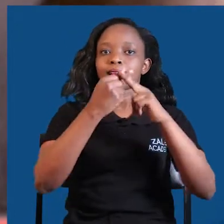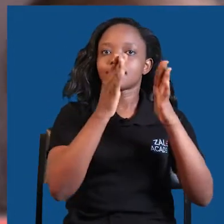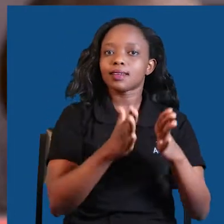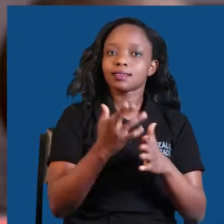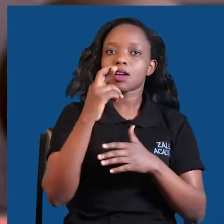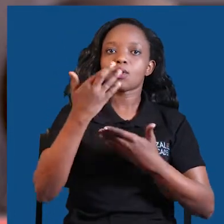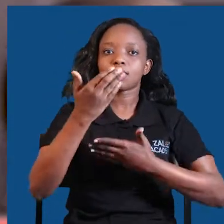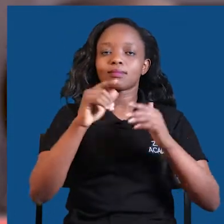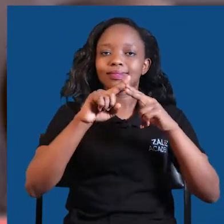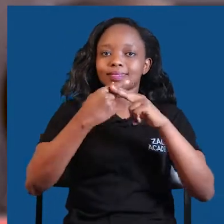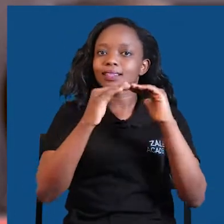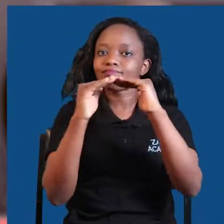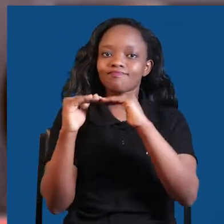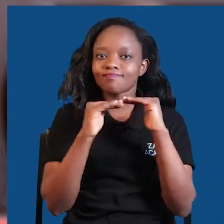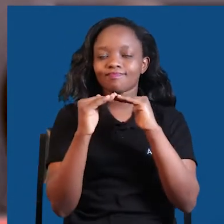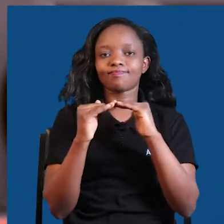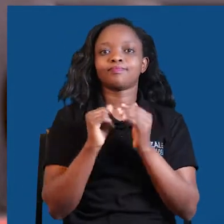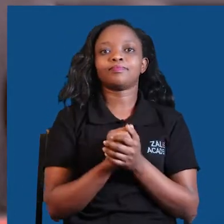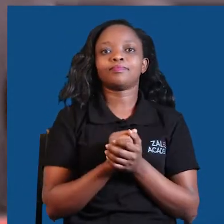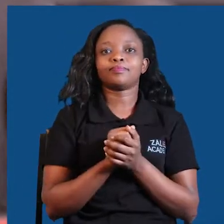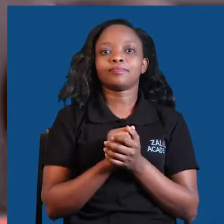let's say beginner or intermediate developers.